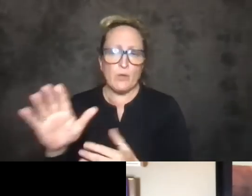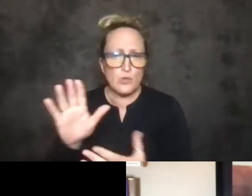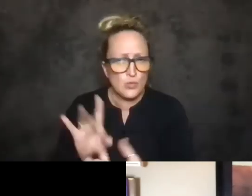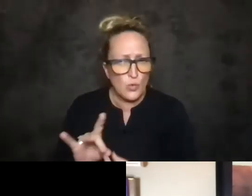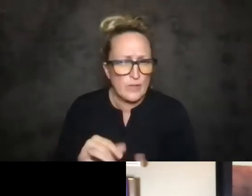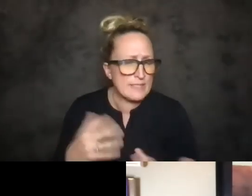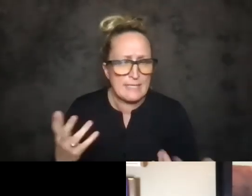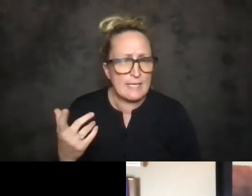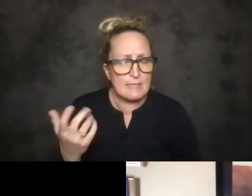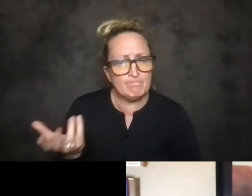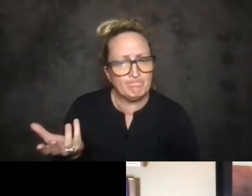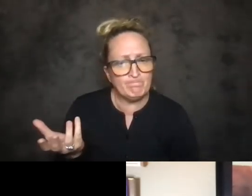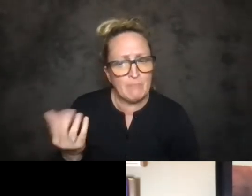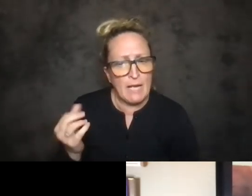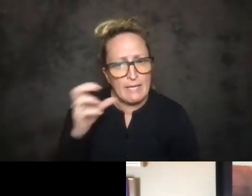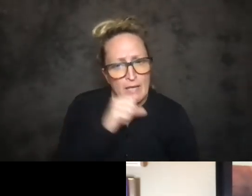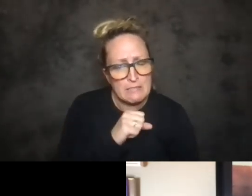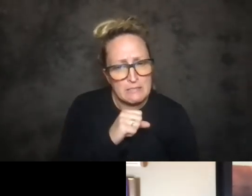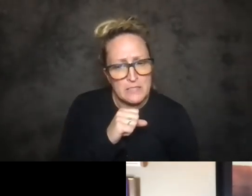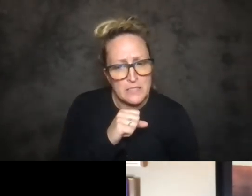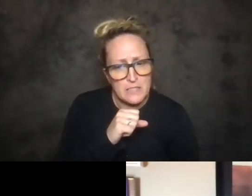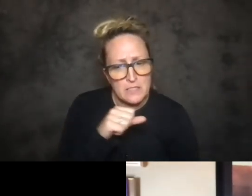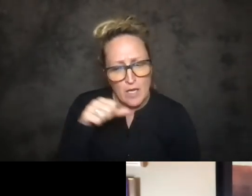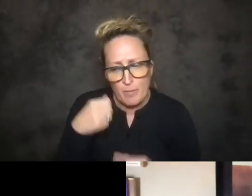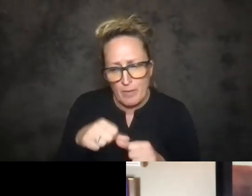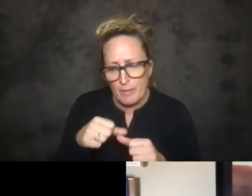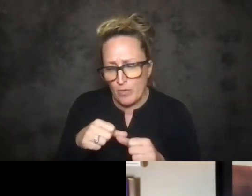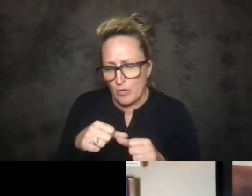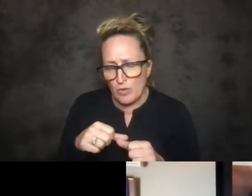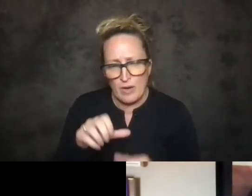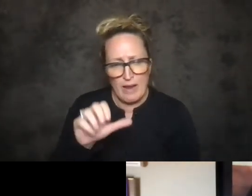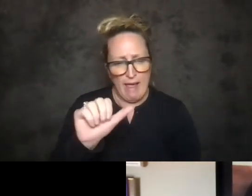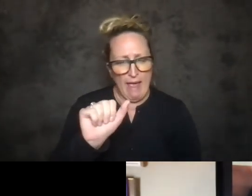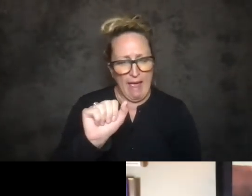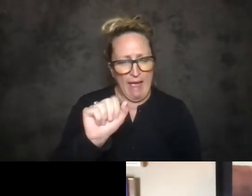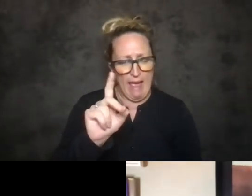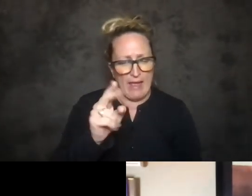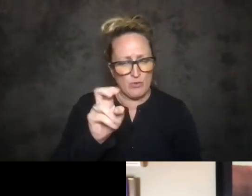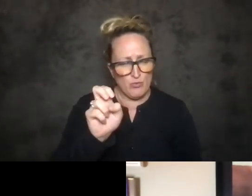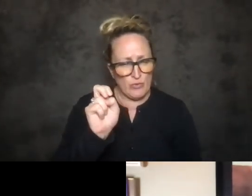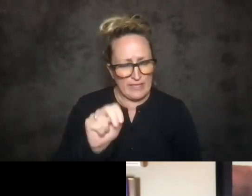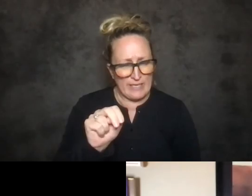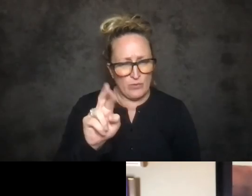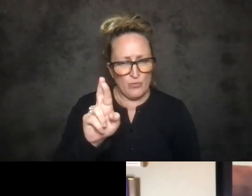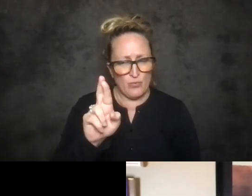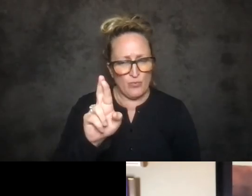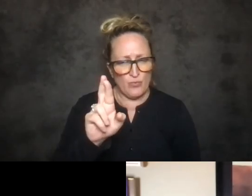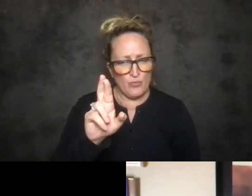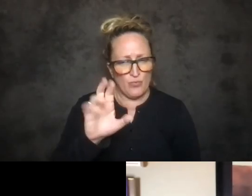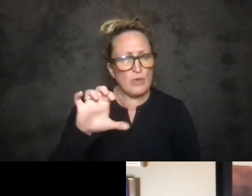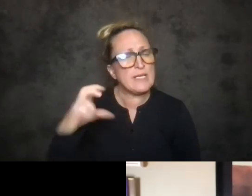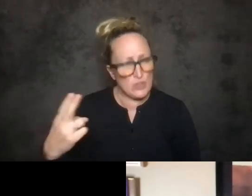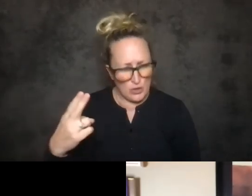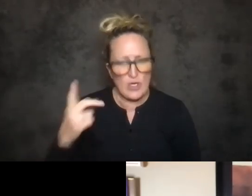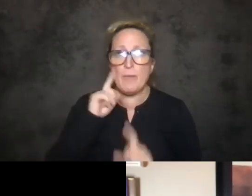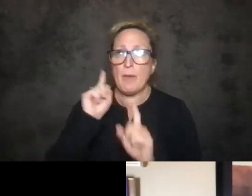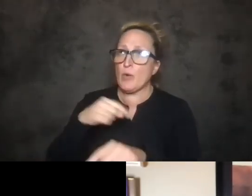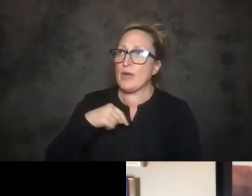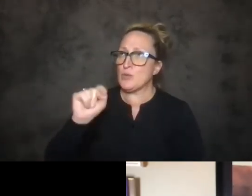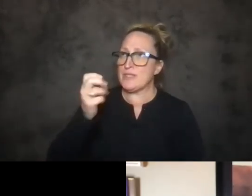guess, I remember getting to hear Adrienne Rich. I remember going to Tempe, Arizona. I remember that